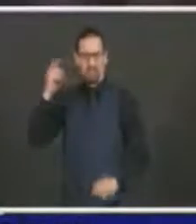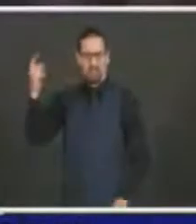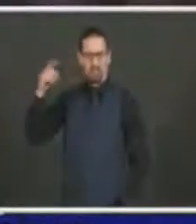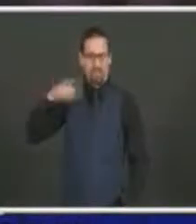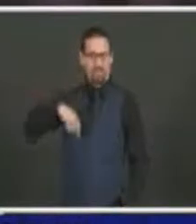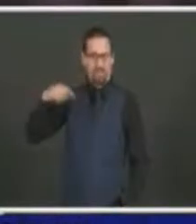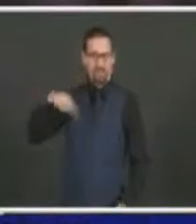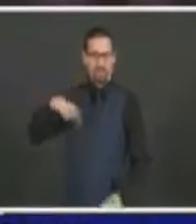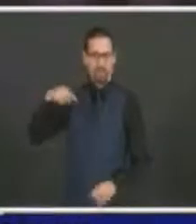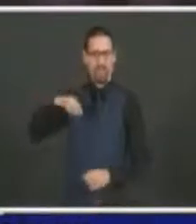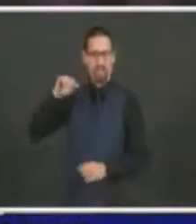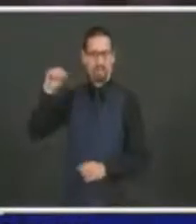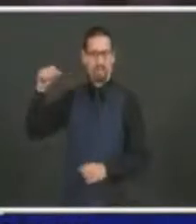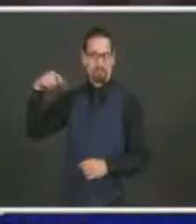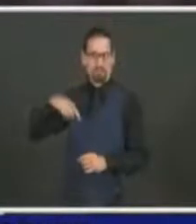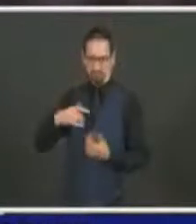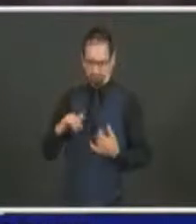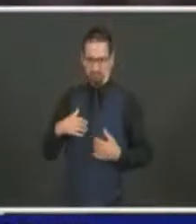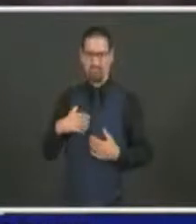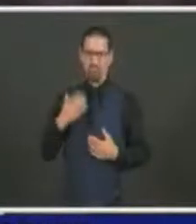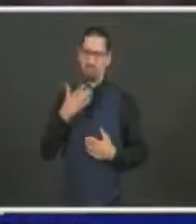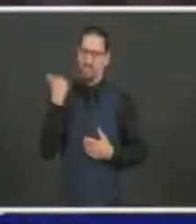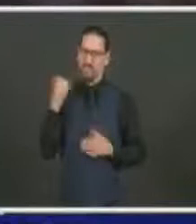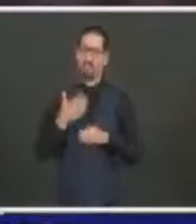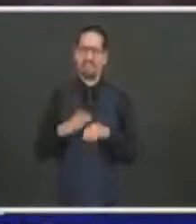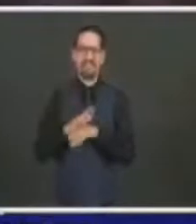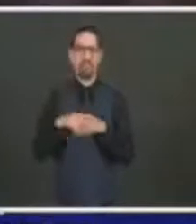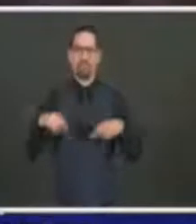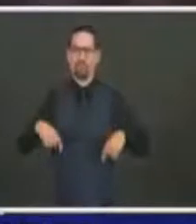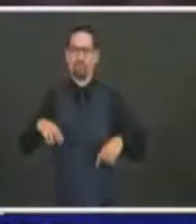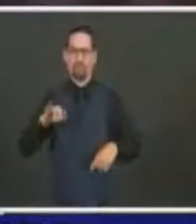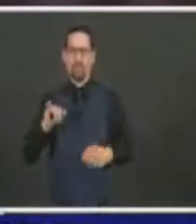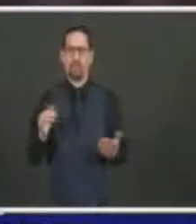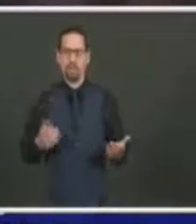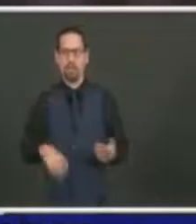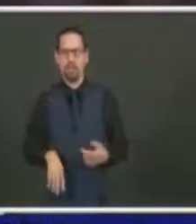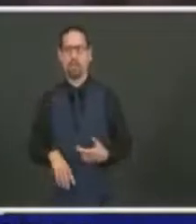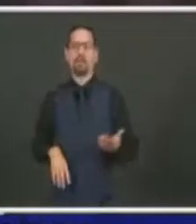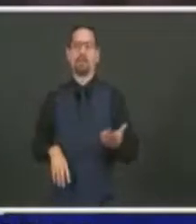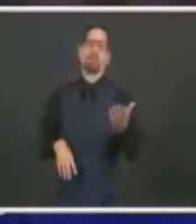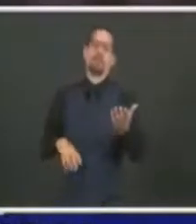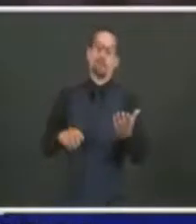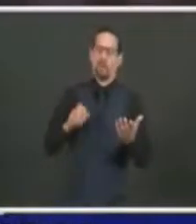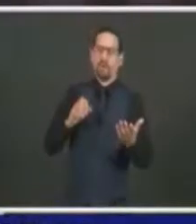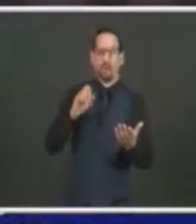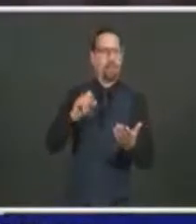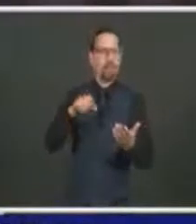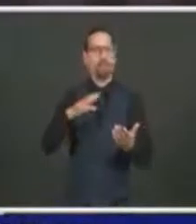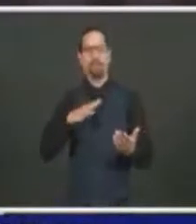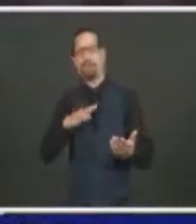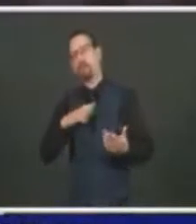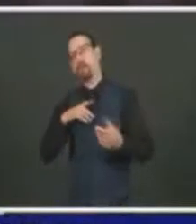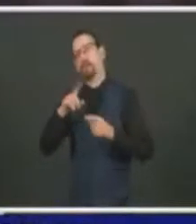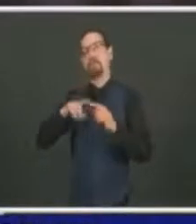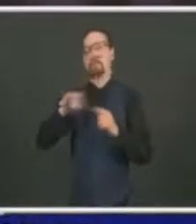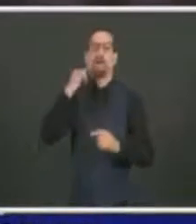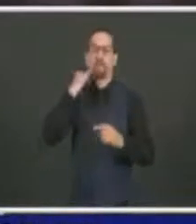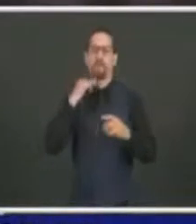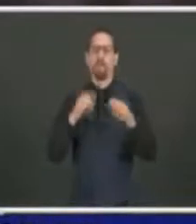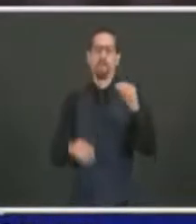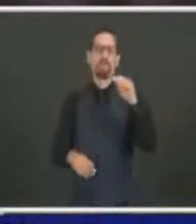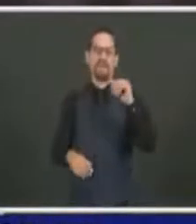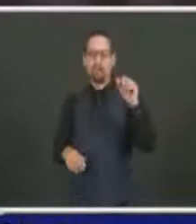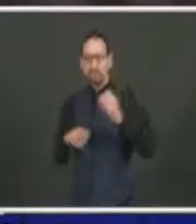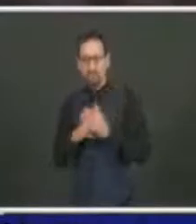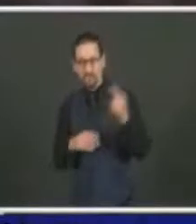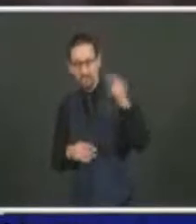I mean, I think we're doing better than Massachusetts. Is that? I mean, if you go to Mass, do you have to quarantine for 14 days? Oh, sorry. That I